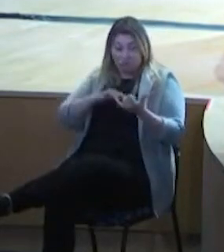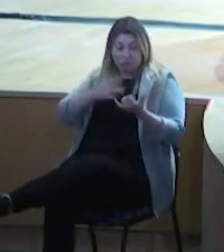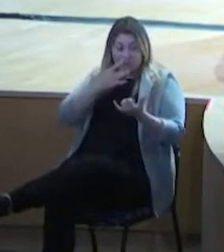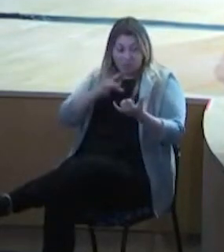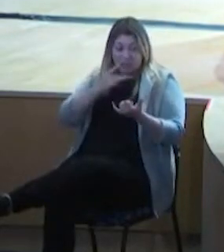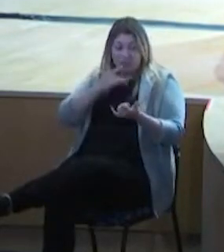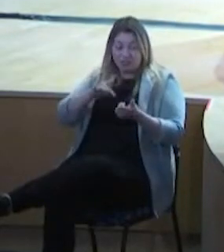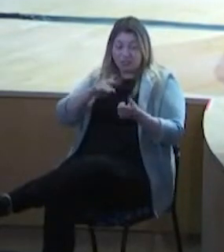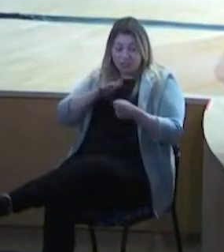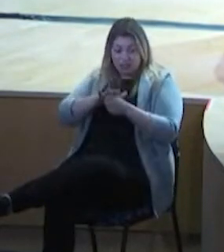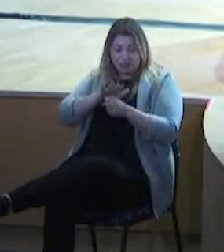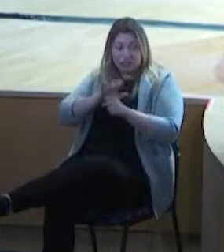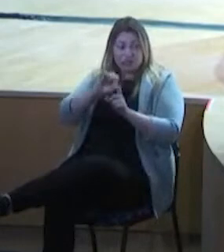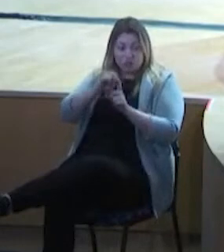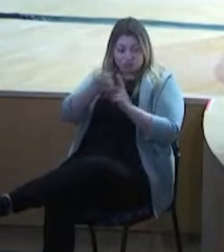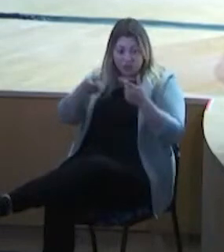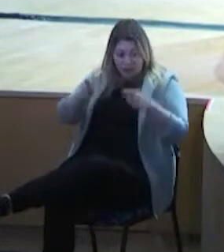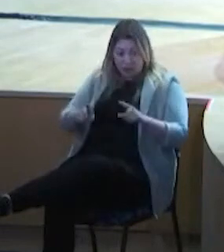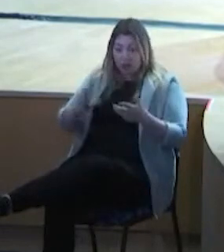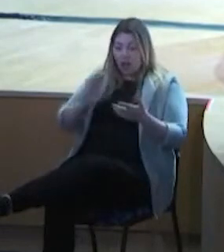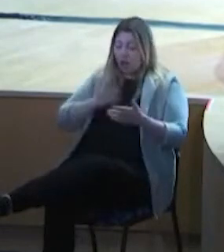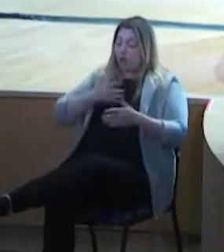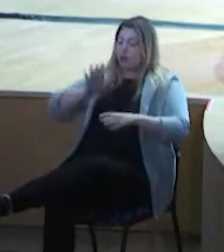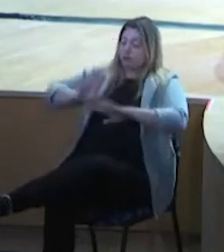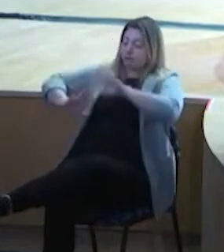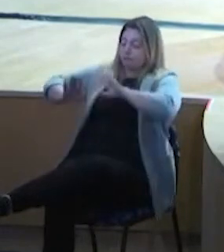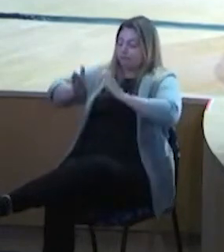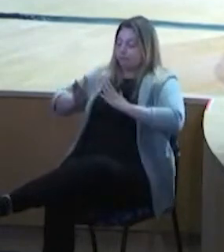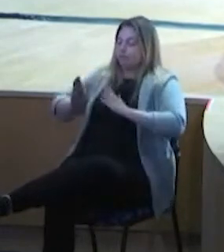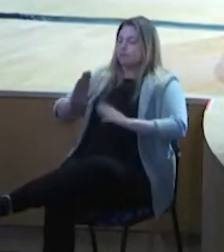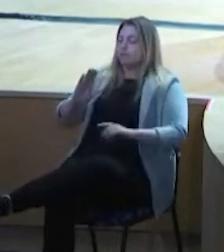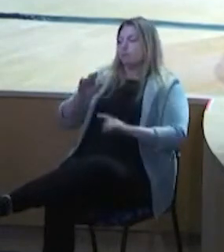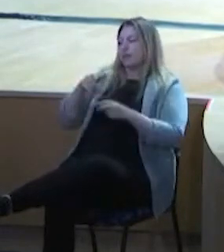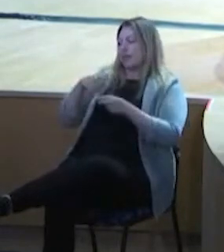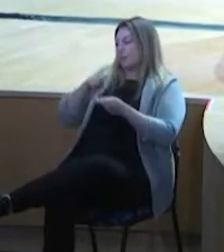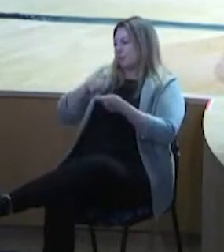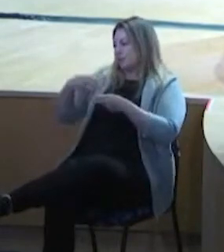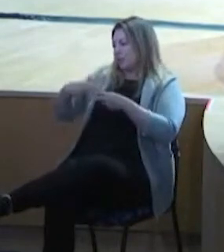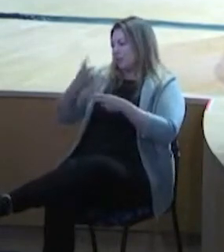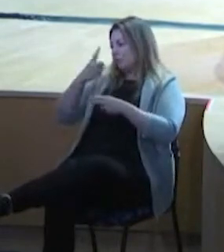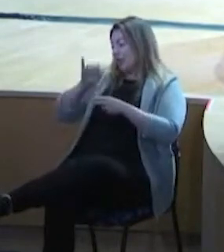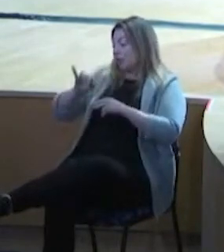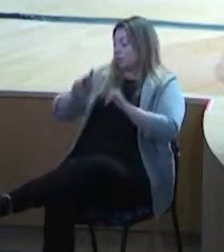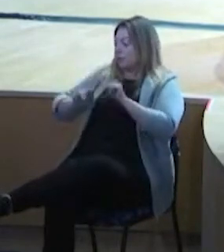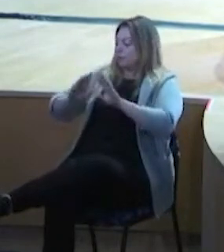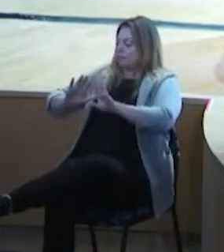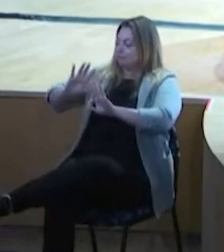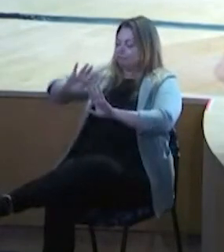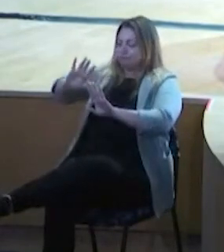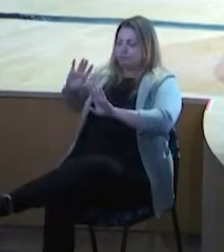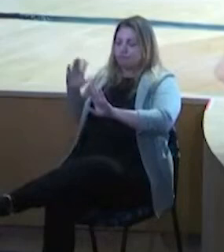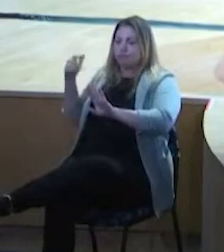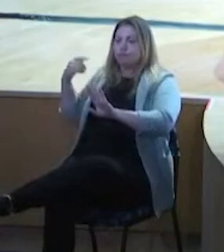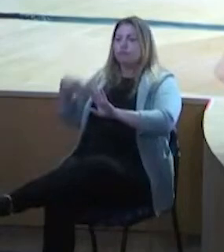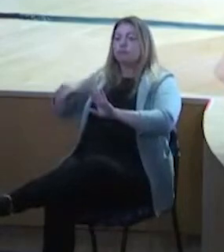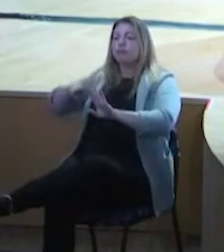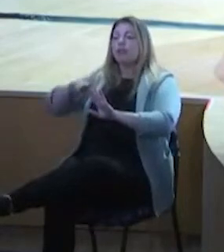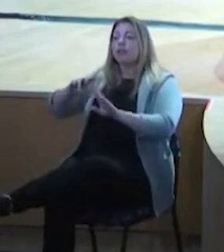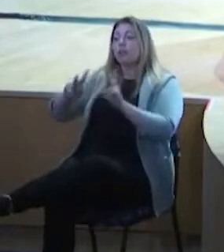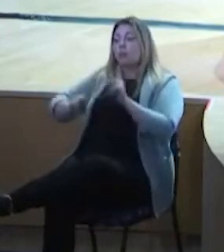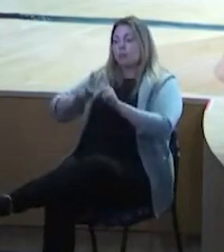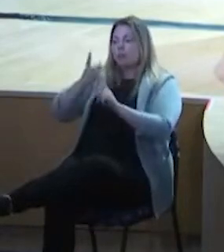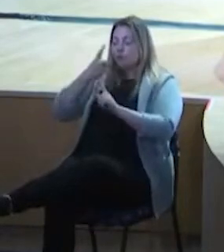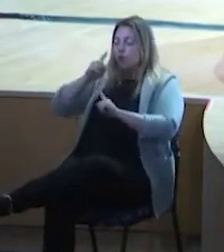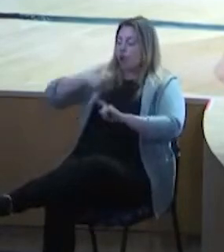that our ancestors or what we call our kupuna, those who came before us, were able to kind of be that front line for us and be